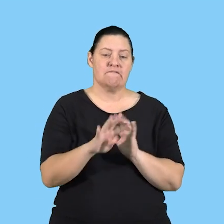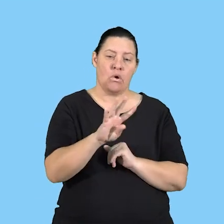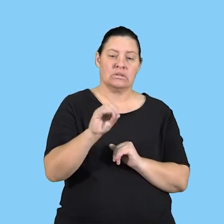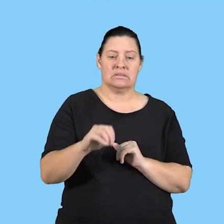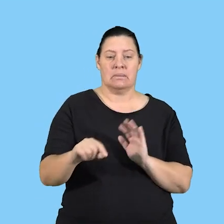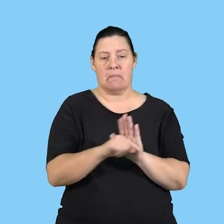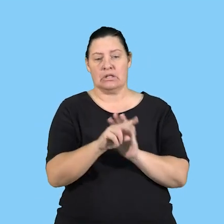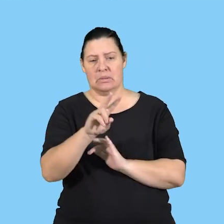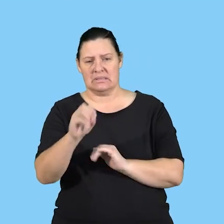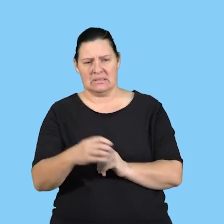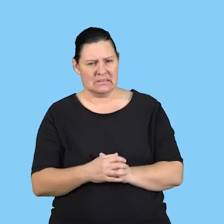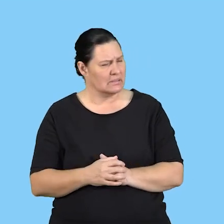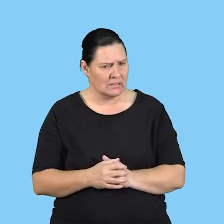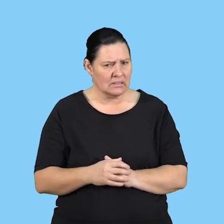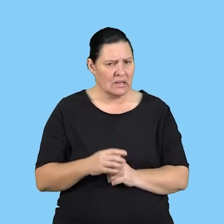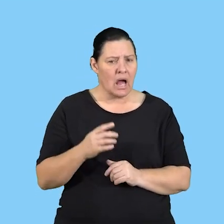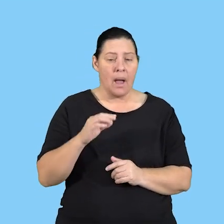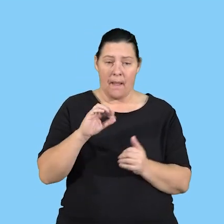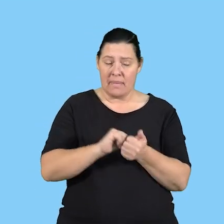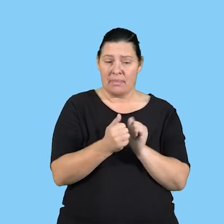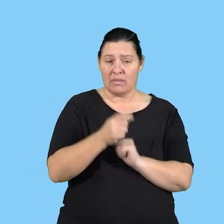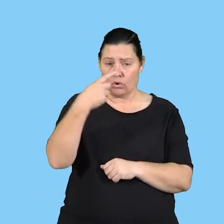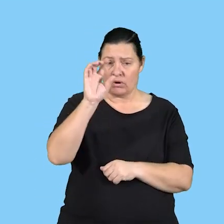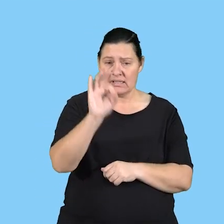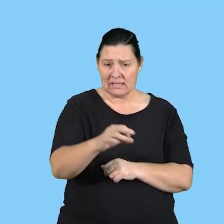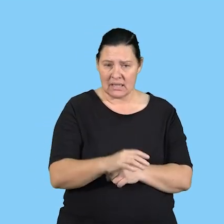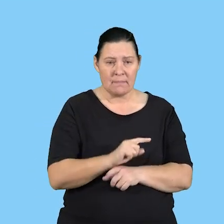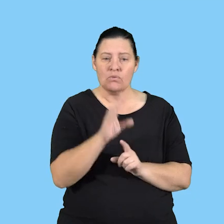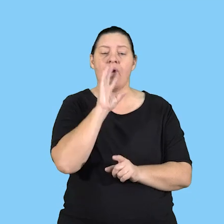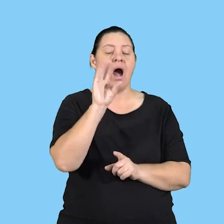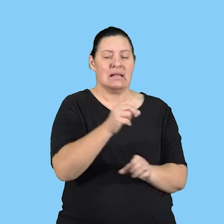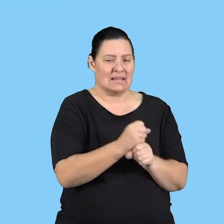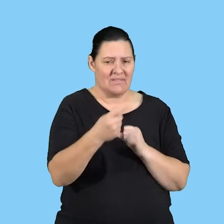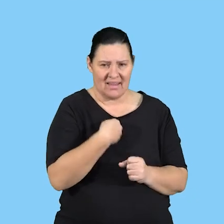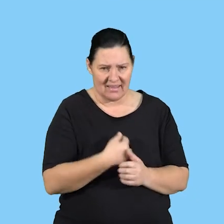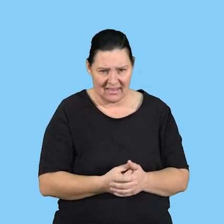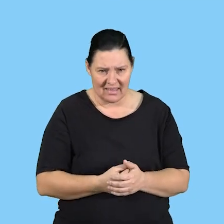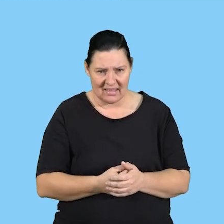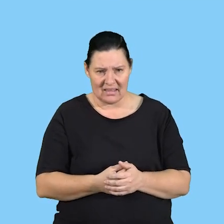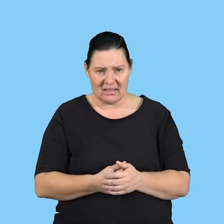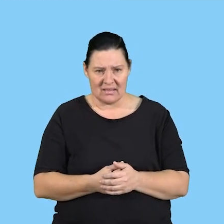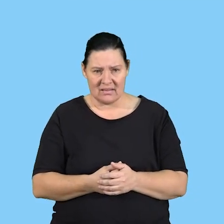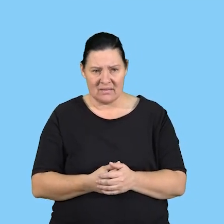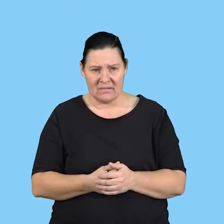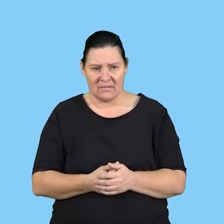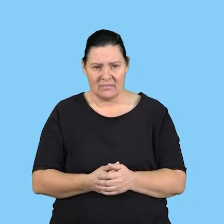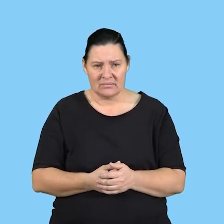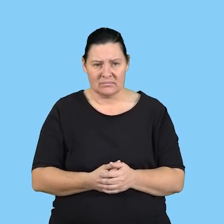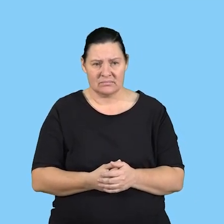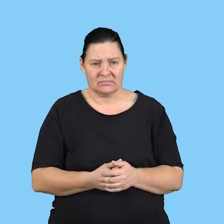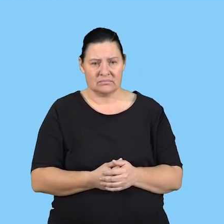20. Correct, mathematically correct, but not what we asked for. Not what we asked